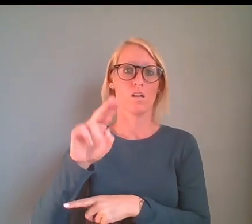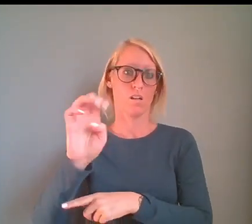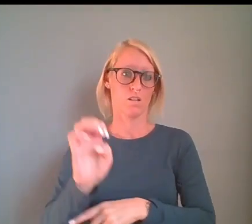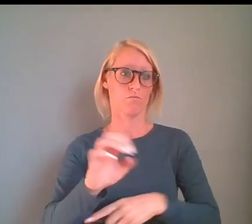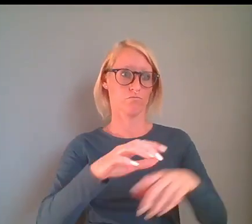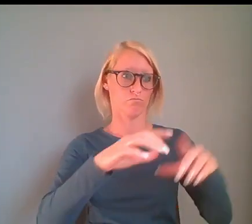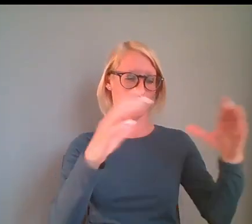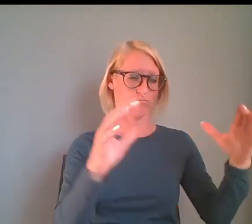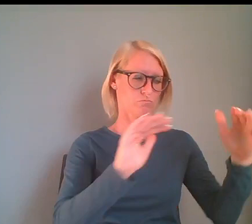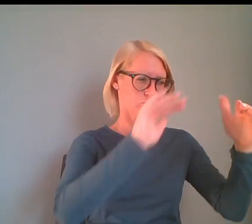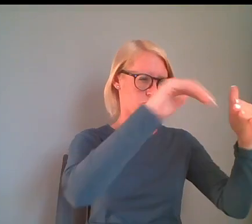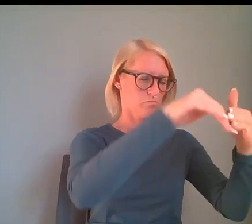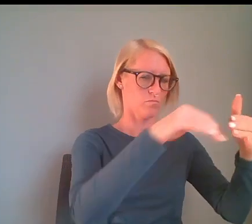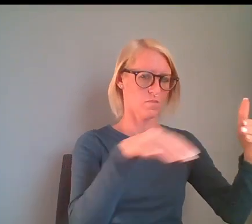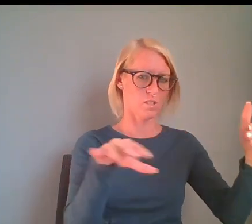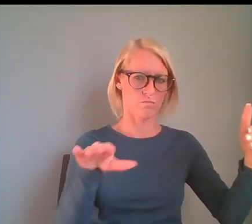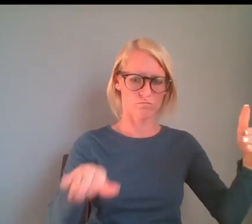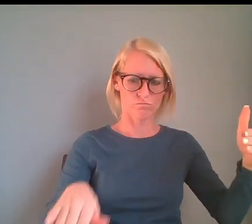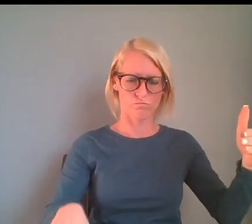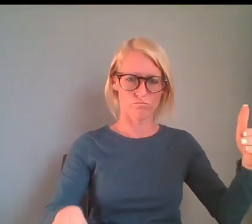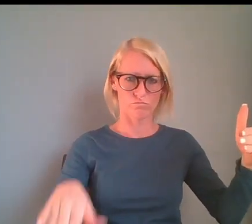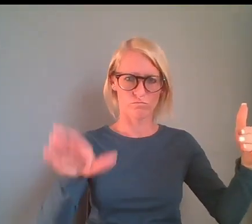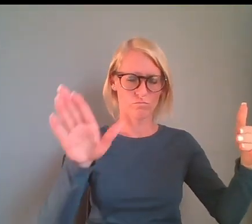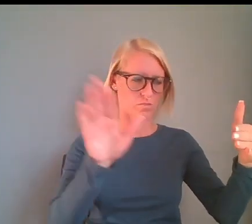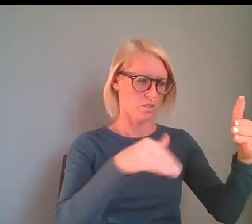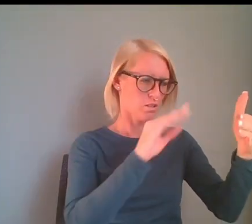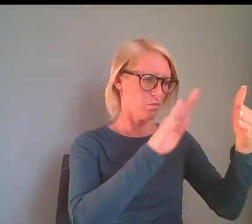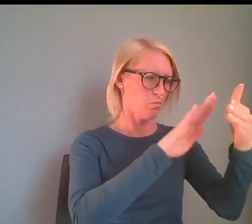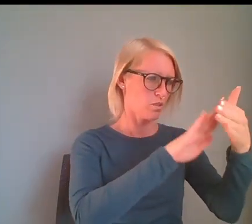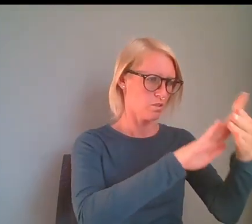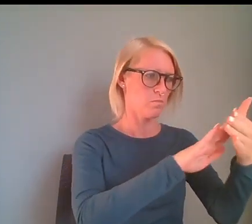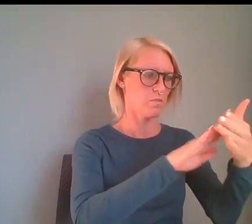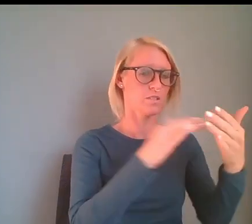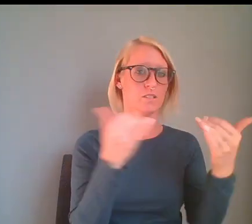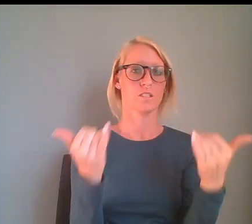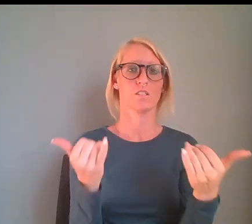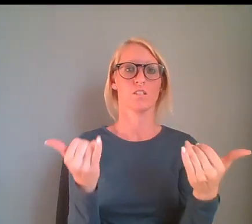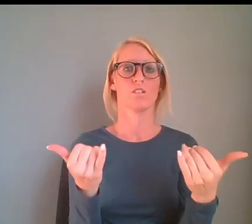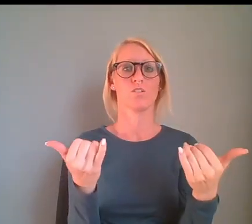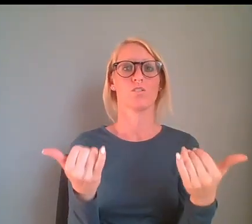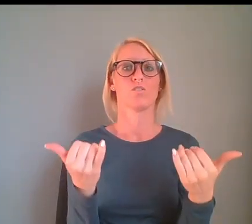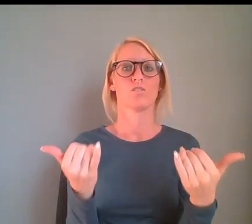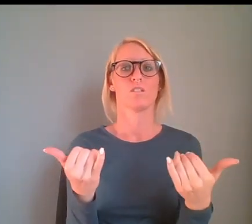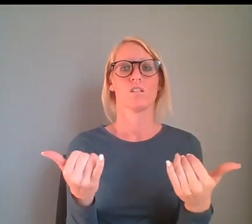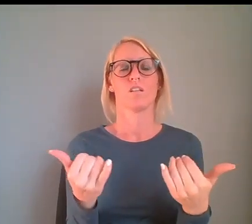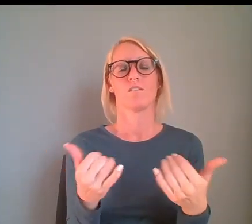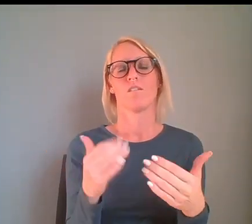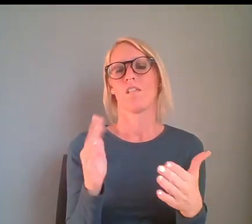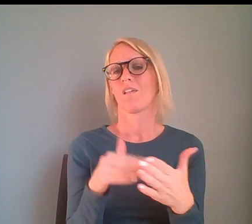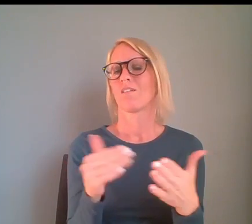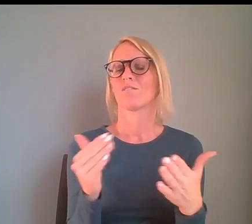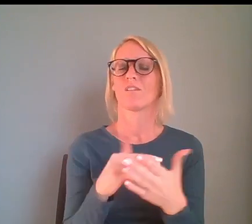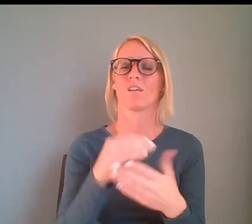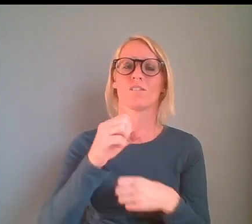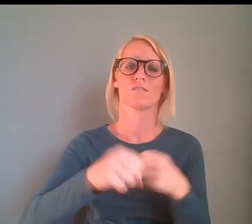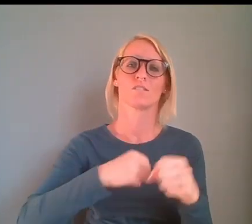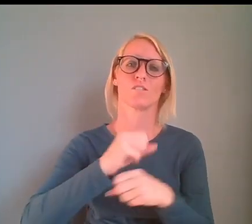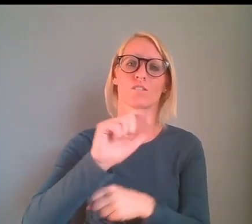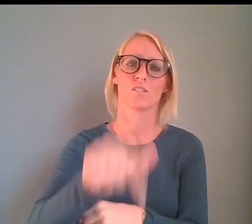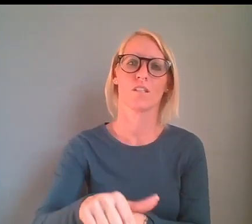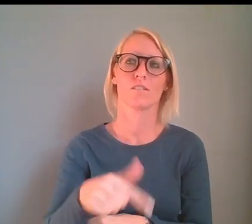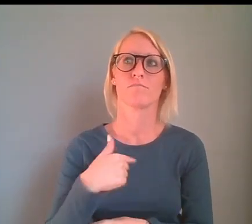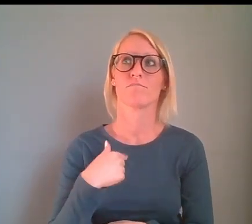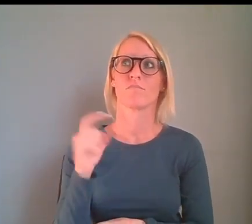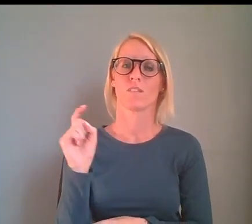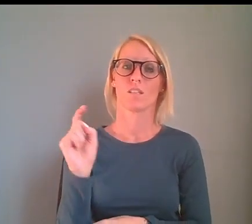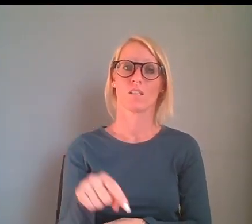pigment and press it up against the rock, and it's still here today, thousands of years later. So there's a need to draw, and I want to